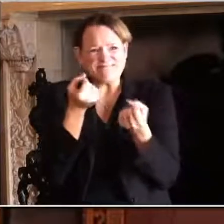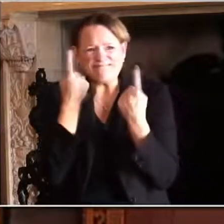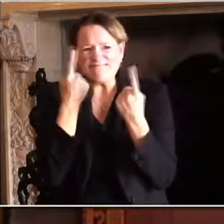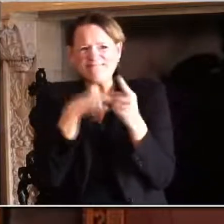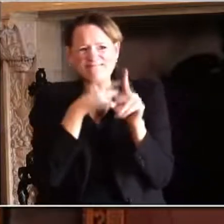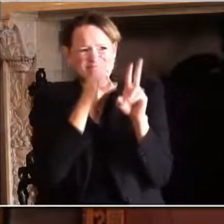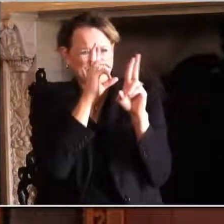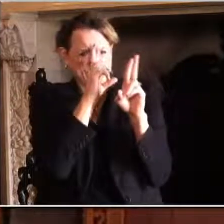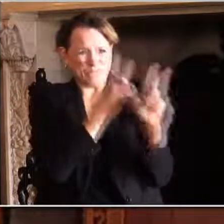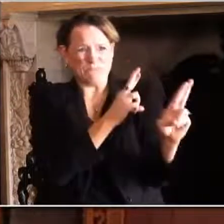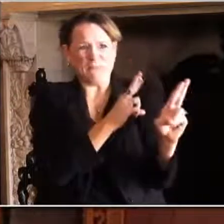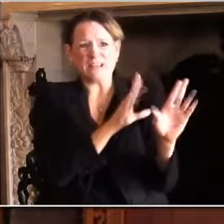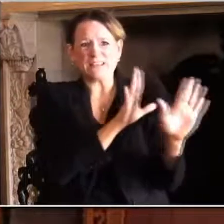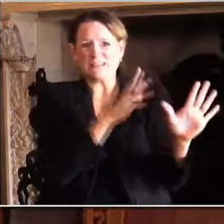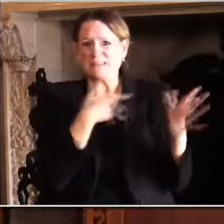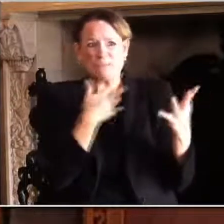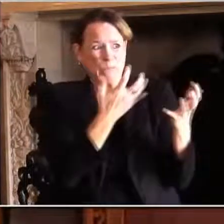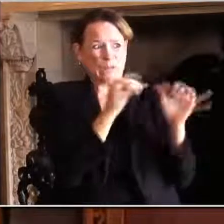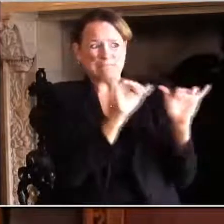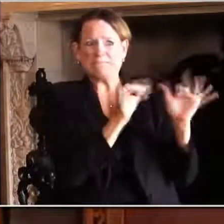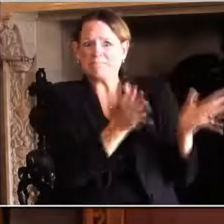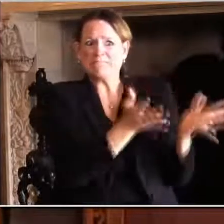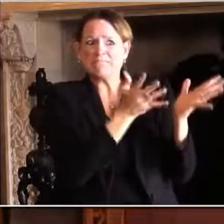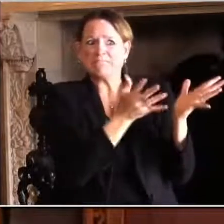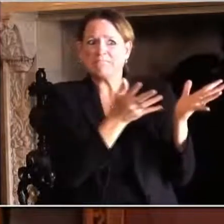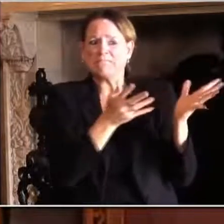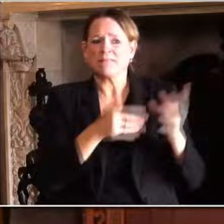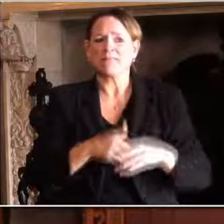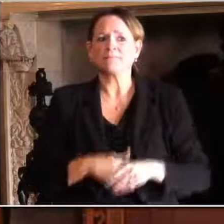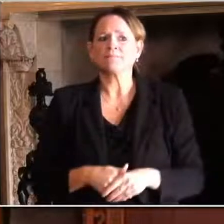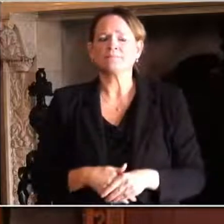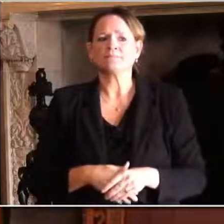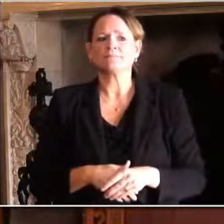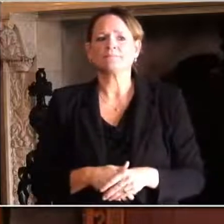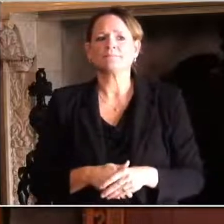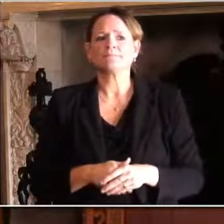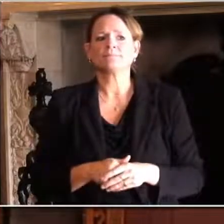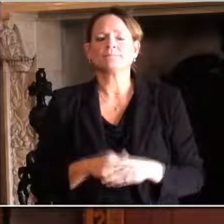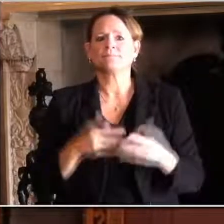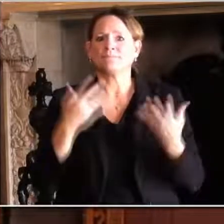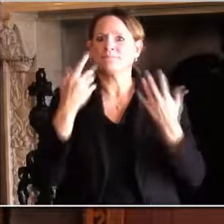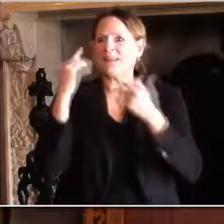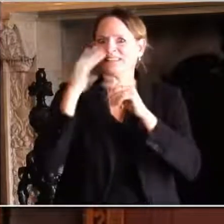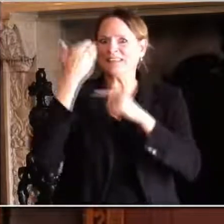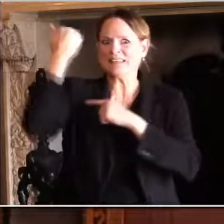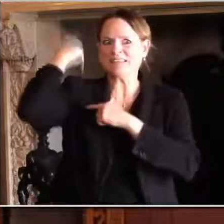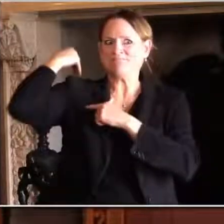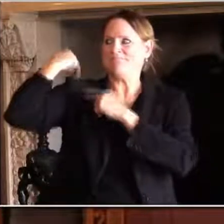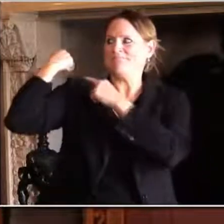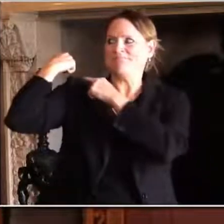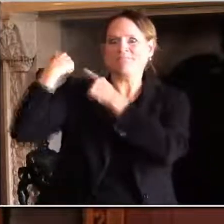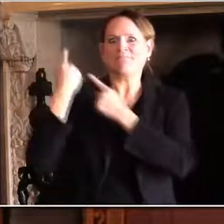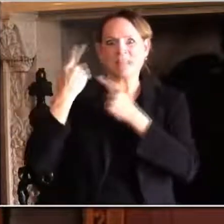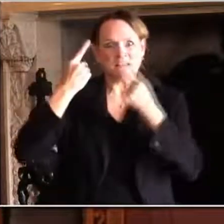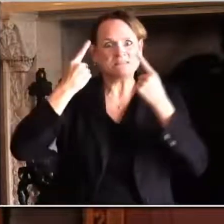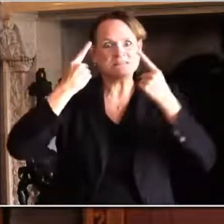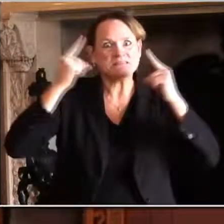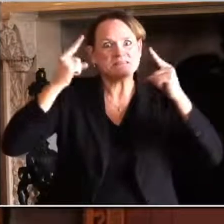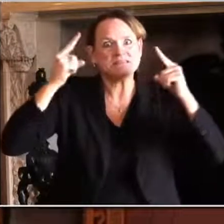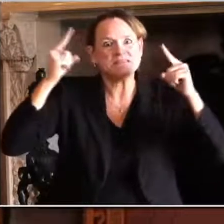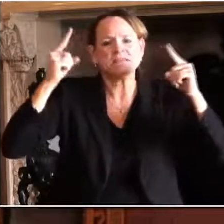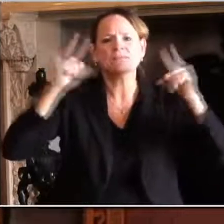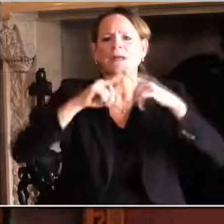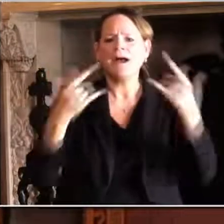clearly over the last couple of weeks it has spiked, and at that point when it was spiking, we decided that we needed to take a more serious